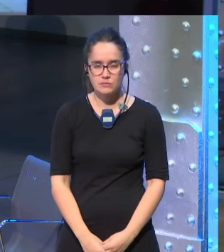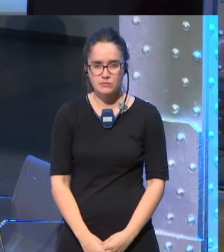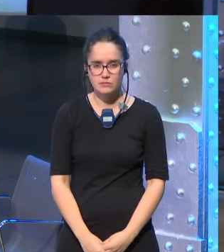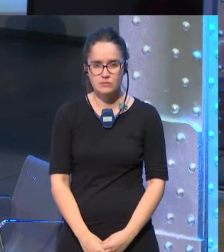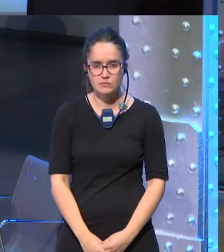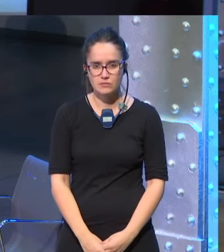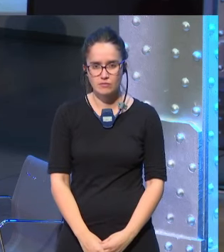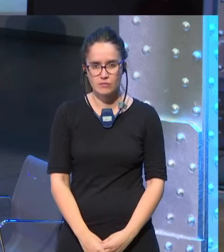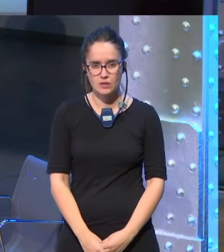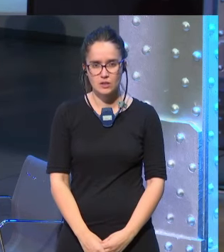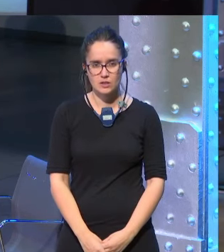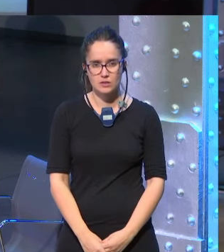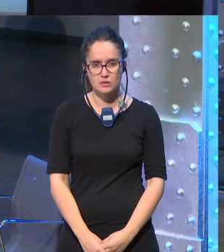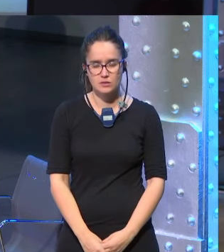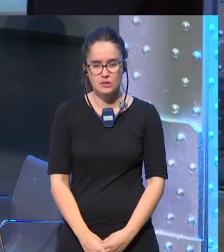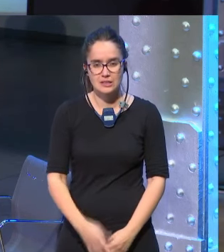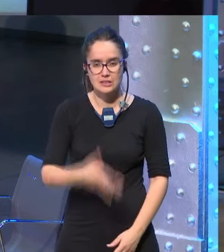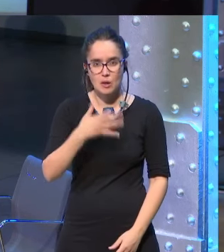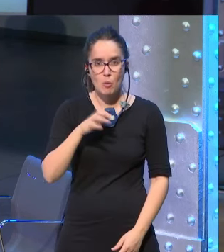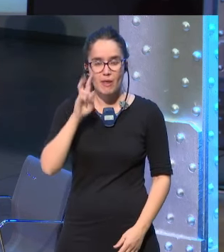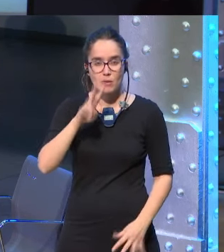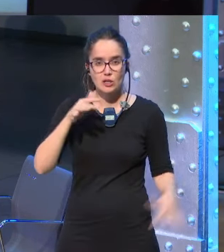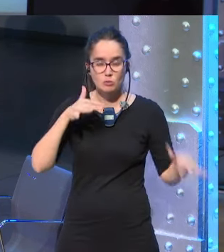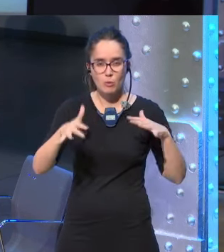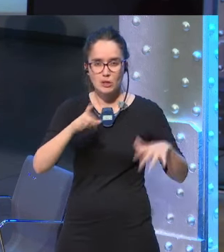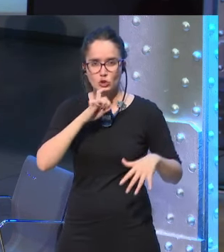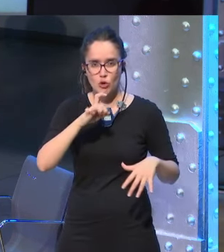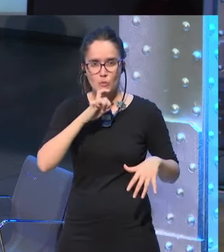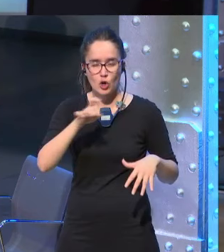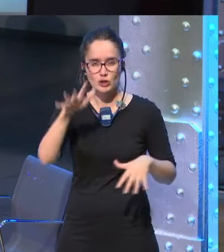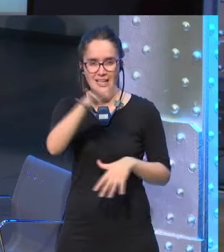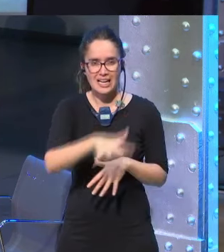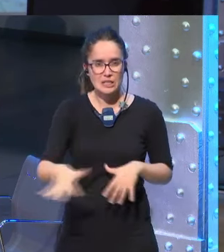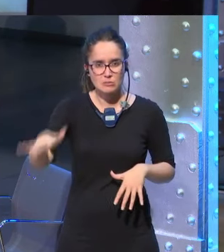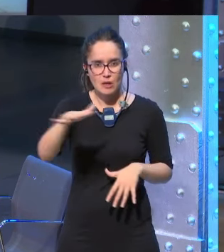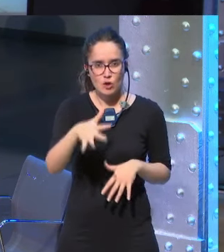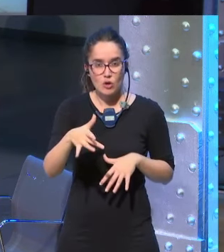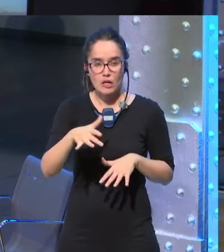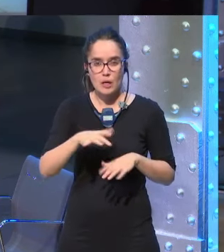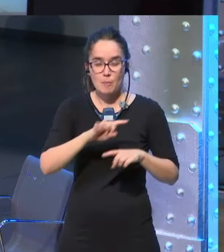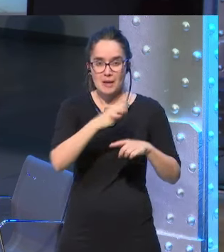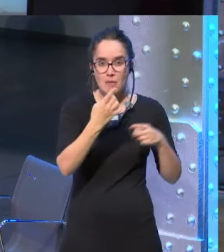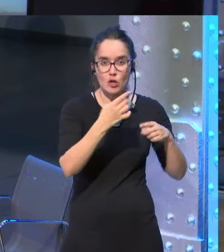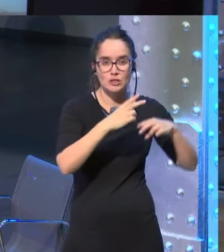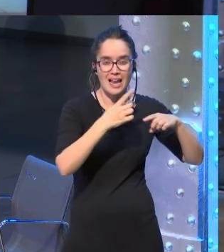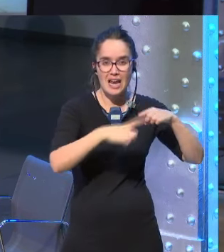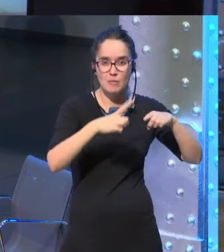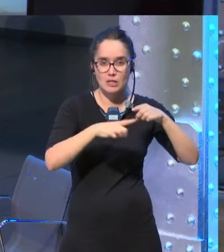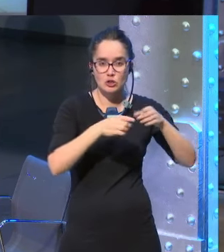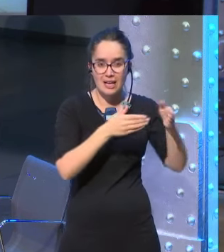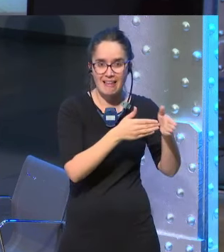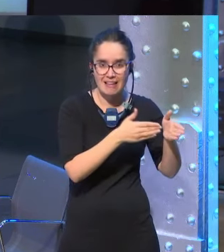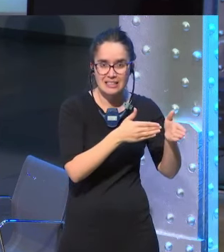You can see these complex movements in space. Putting a first element in the corner, holding it there because it has